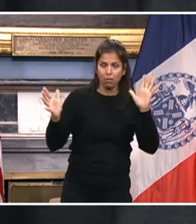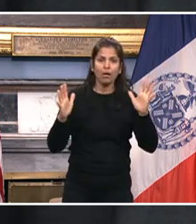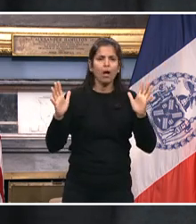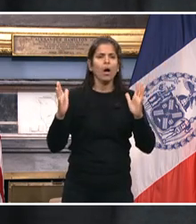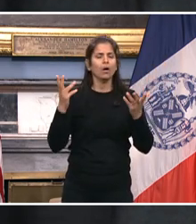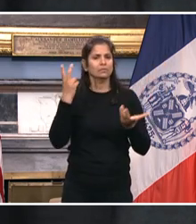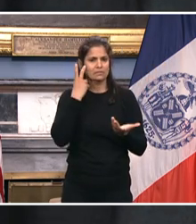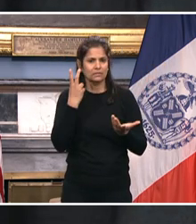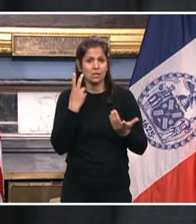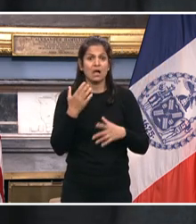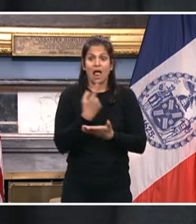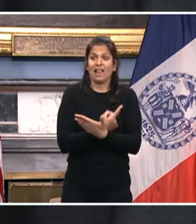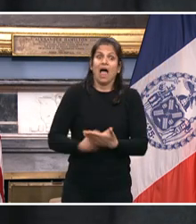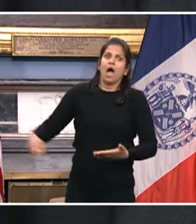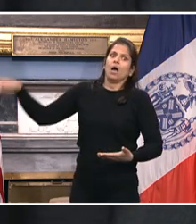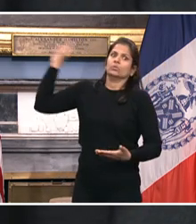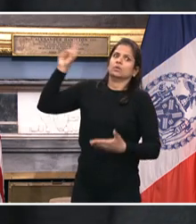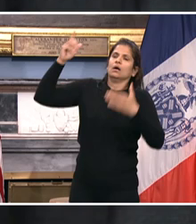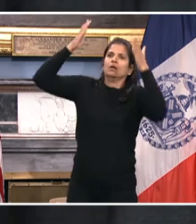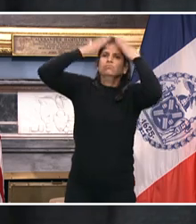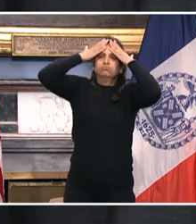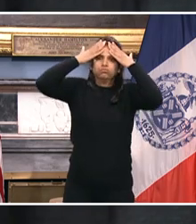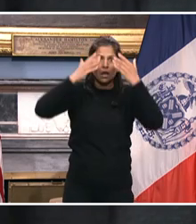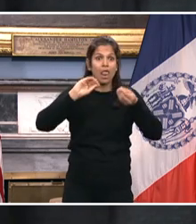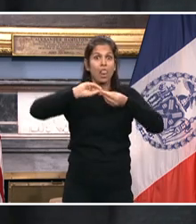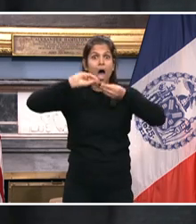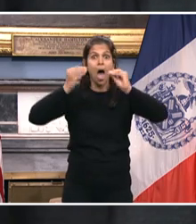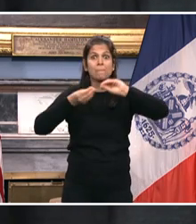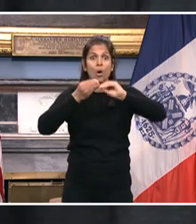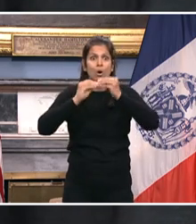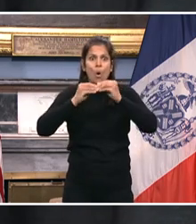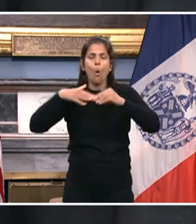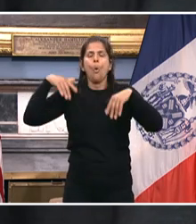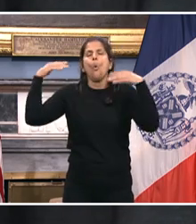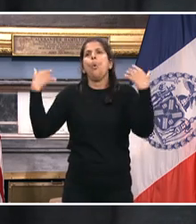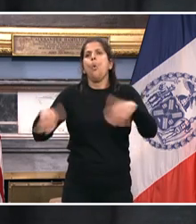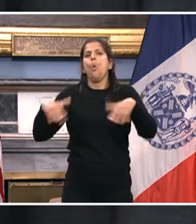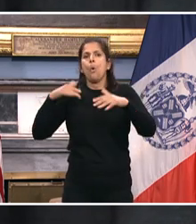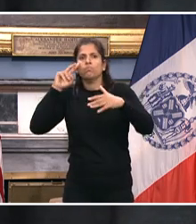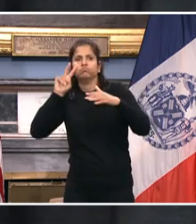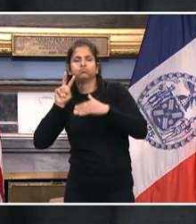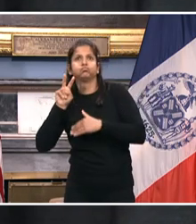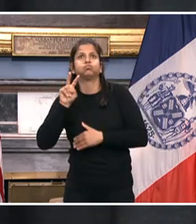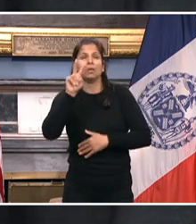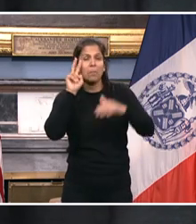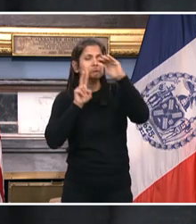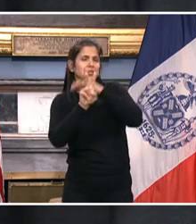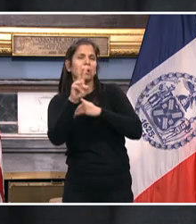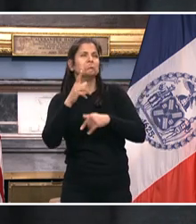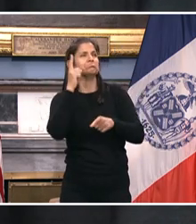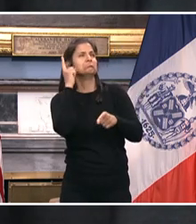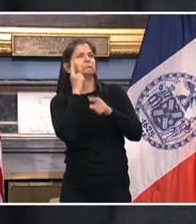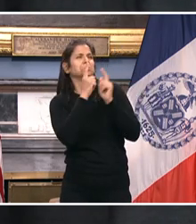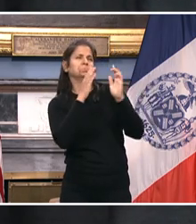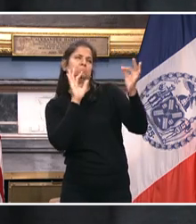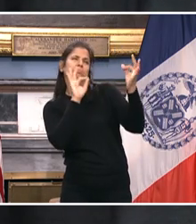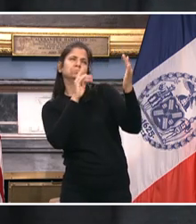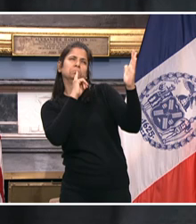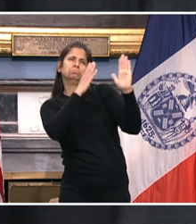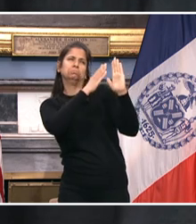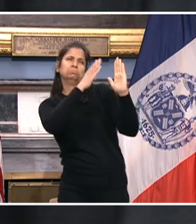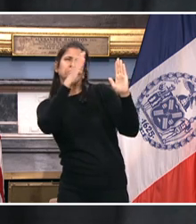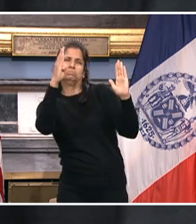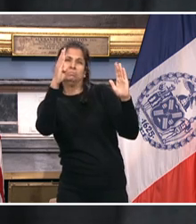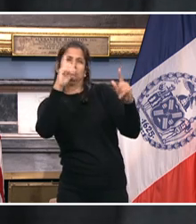tragically on target. And then only in the last few days have we seen something very different. I hope this is sustained, but I need people